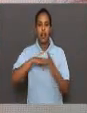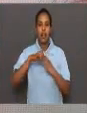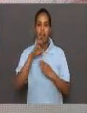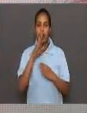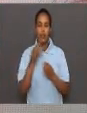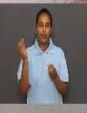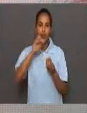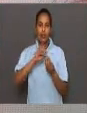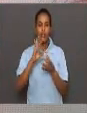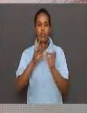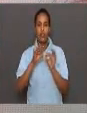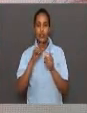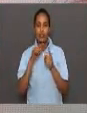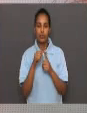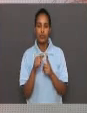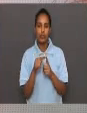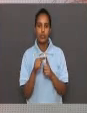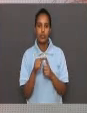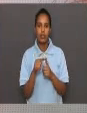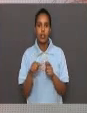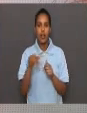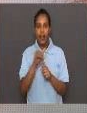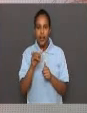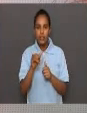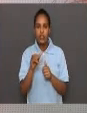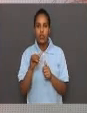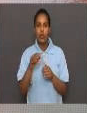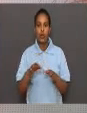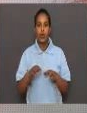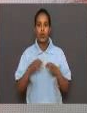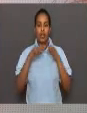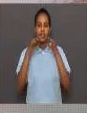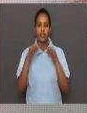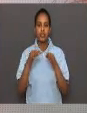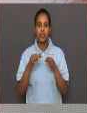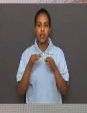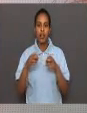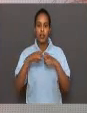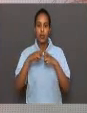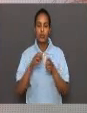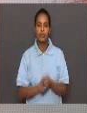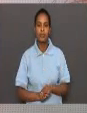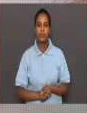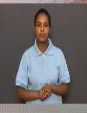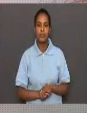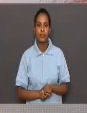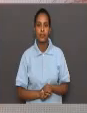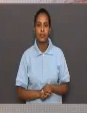These electrons are also referred to as conduction electrons.